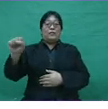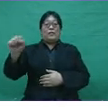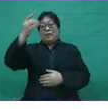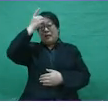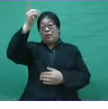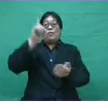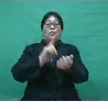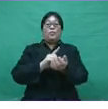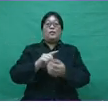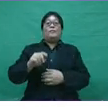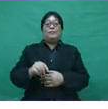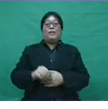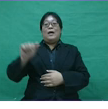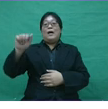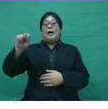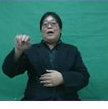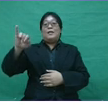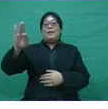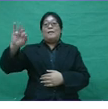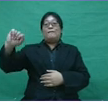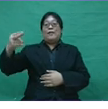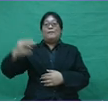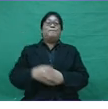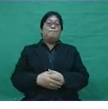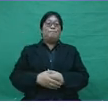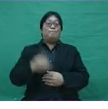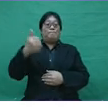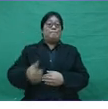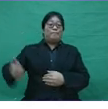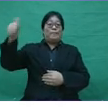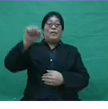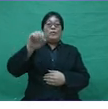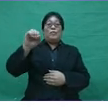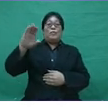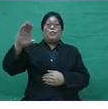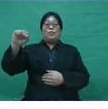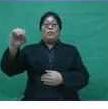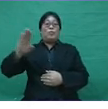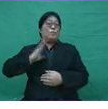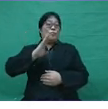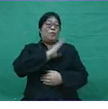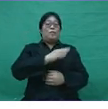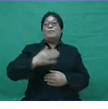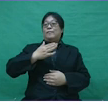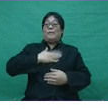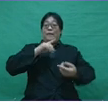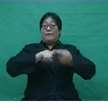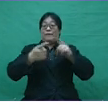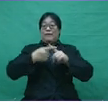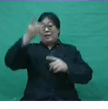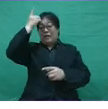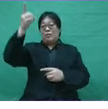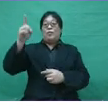Dr. Haji Muhammad Hanifah bin Haji Abdullah, Chairman of the SOXO Board. My friend Professor Dr. Johan